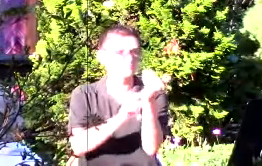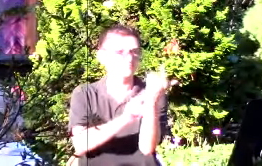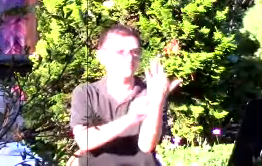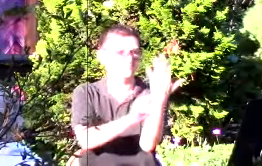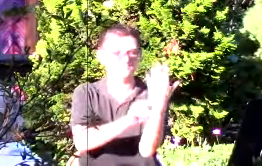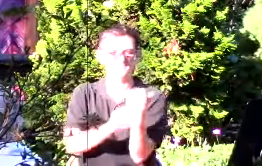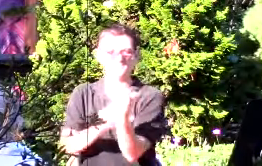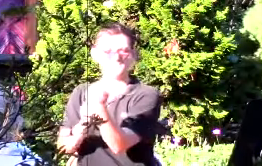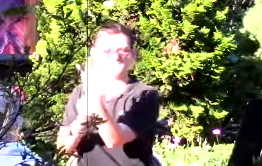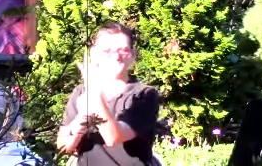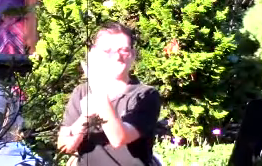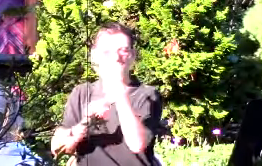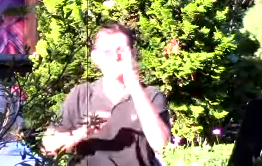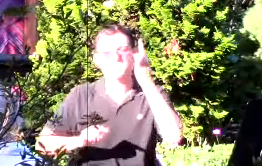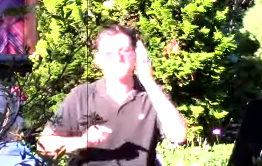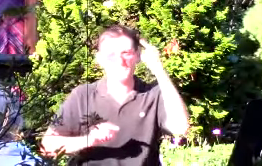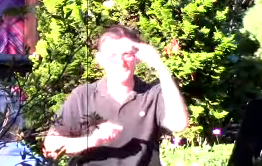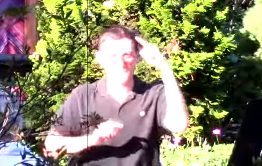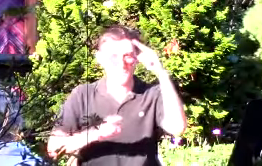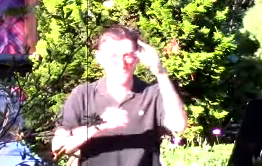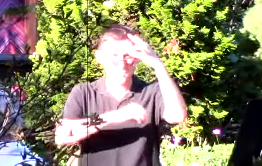le'adlik ner shel